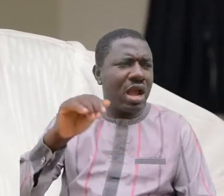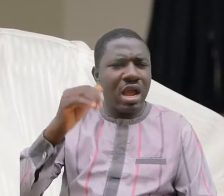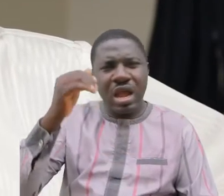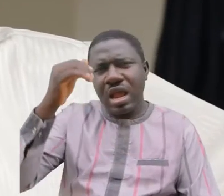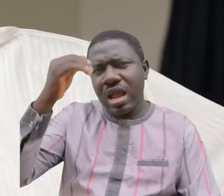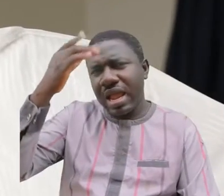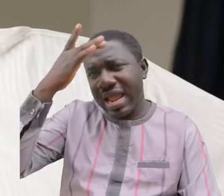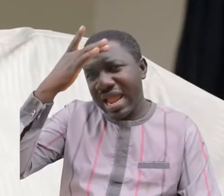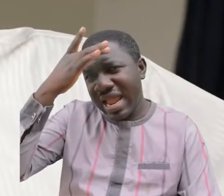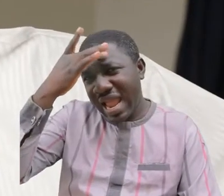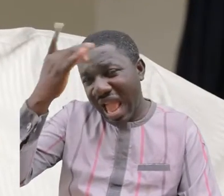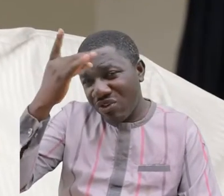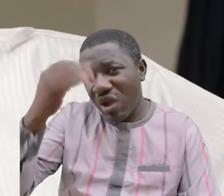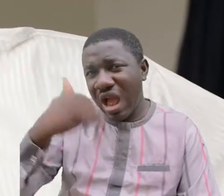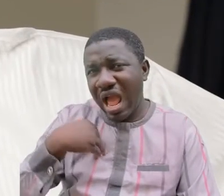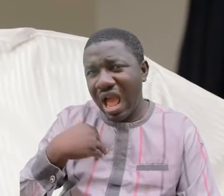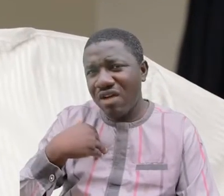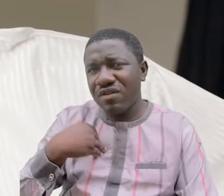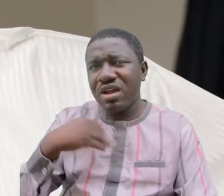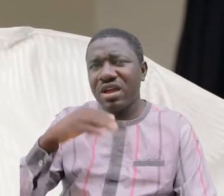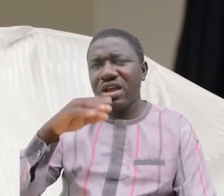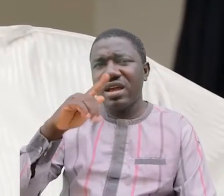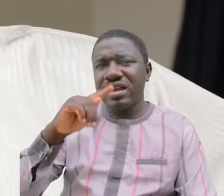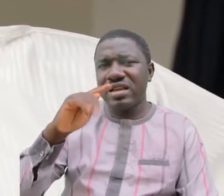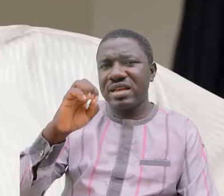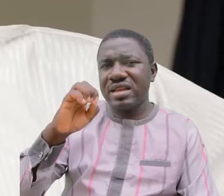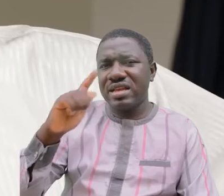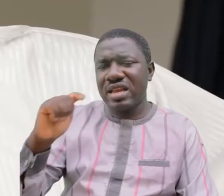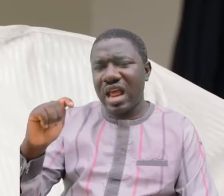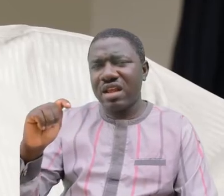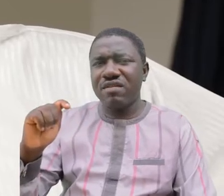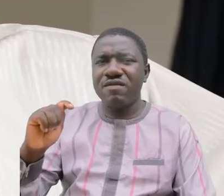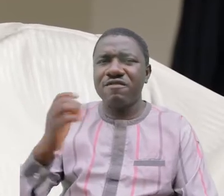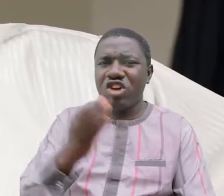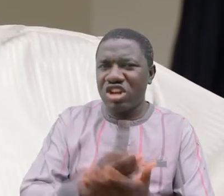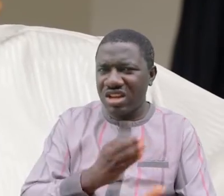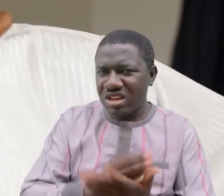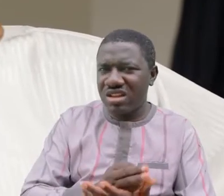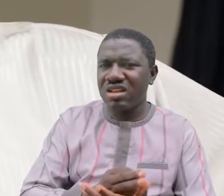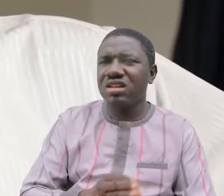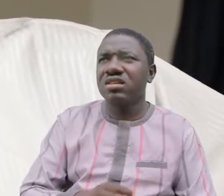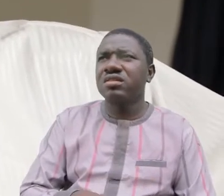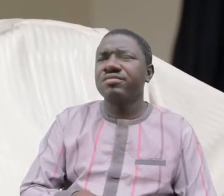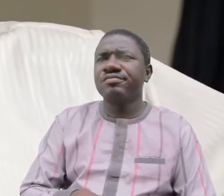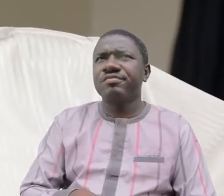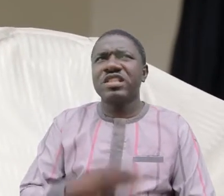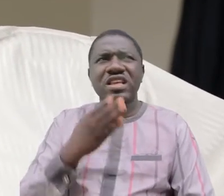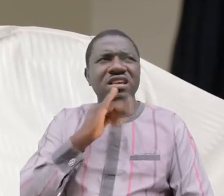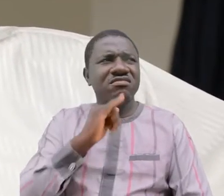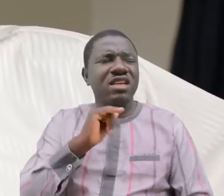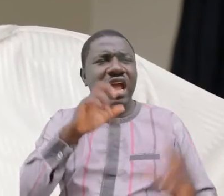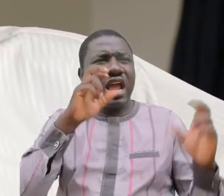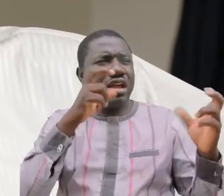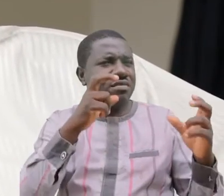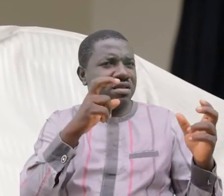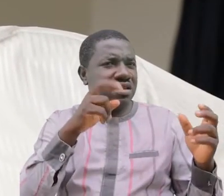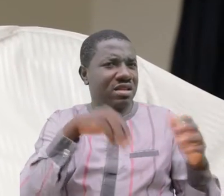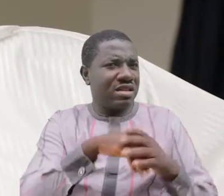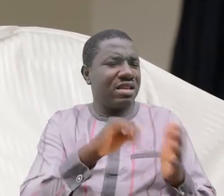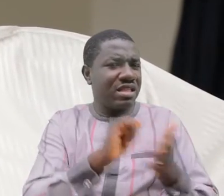Fund, Kano Health Trust Fund. Also, there is a coverage in that